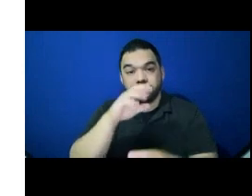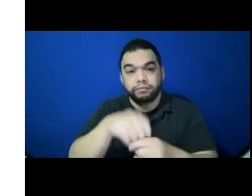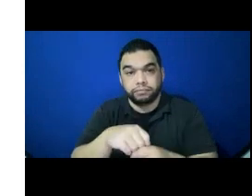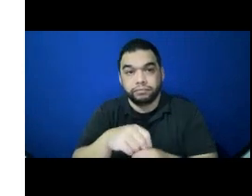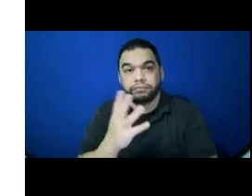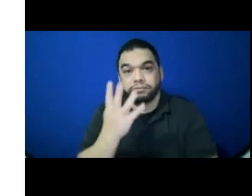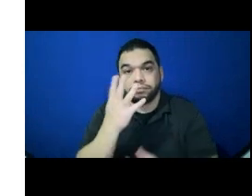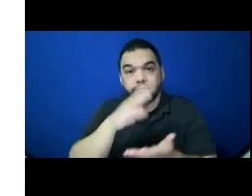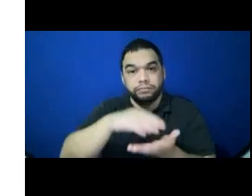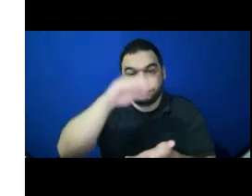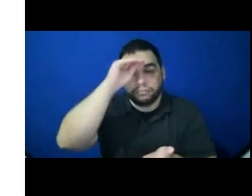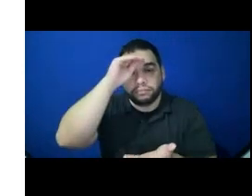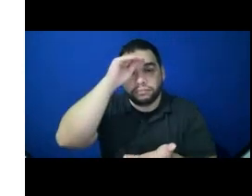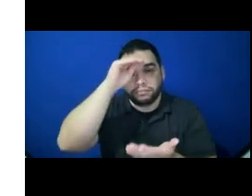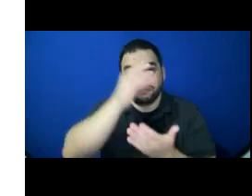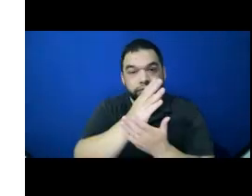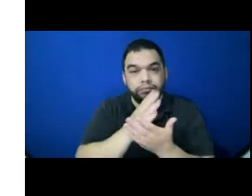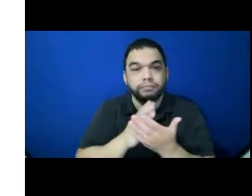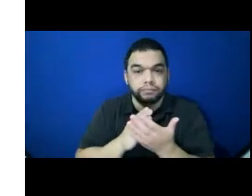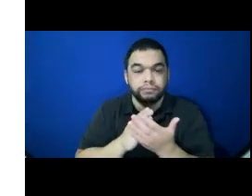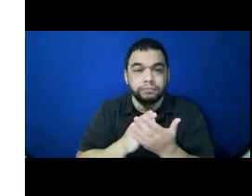this Climate Smart Caribbean